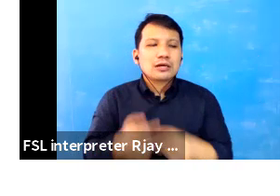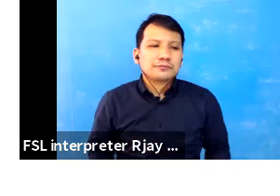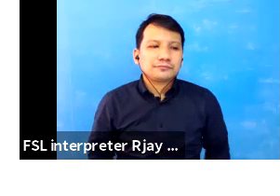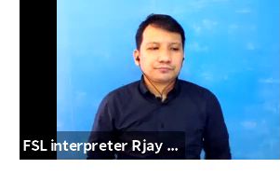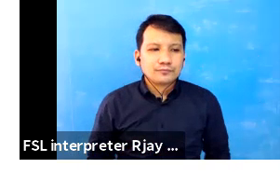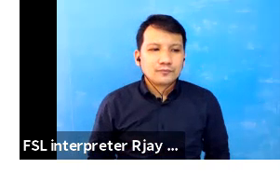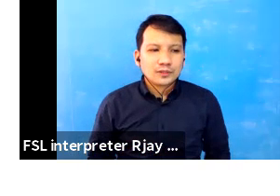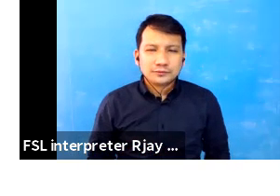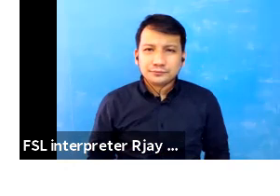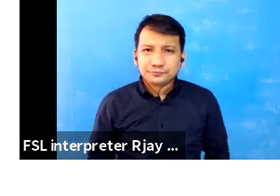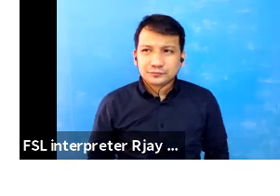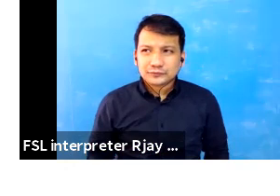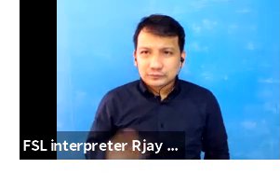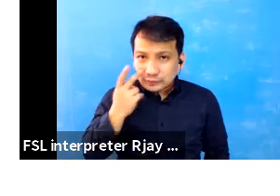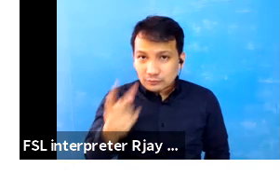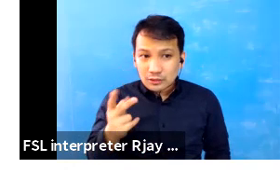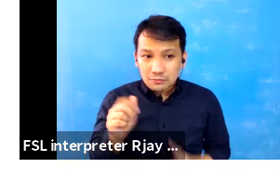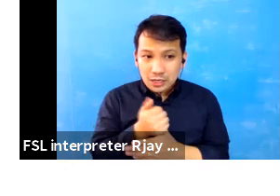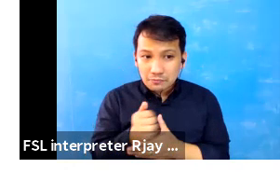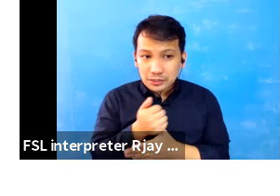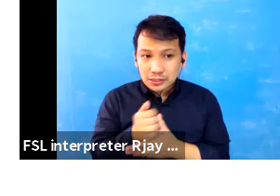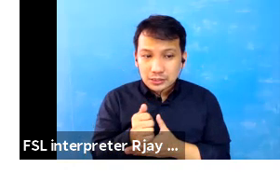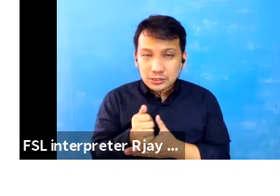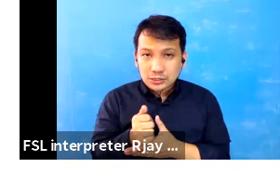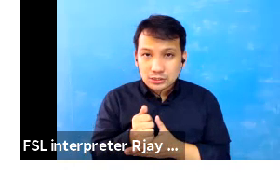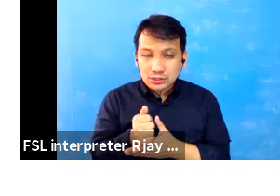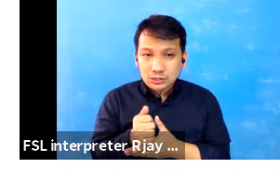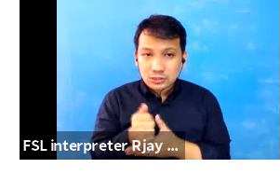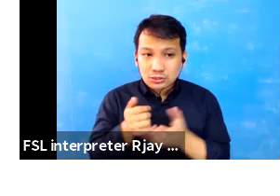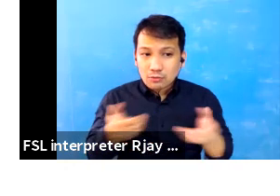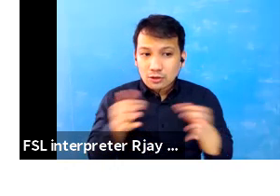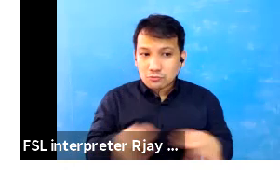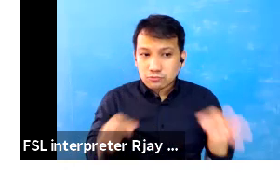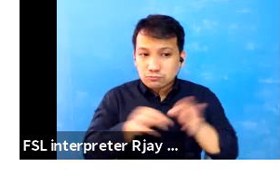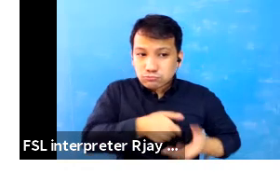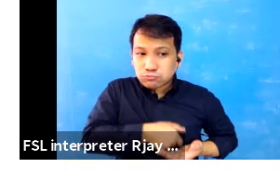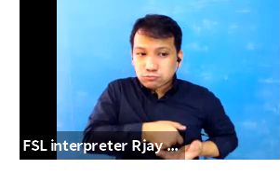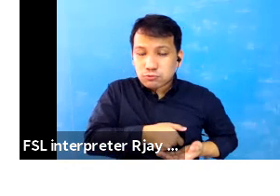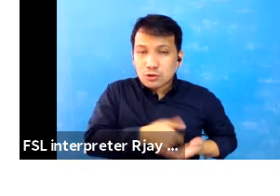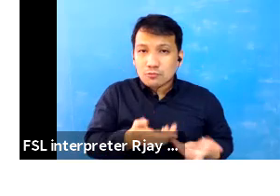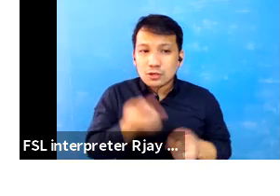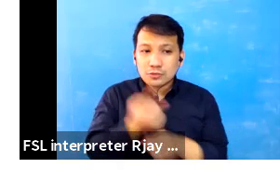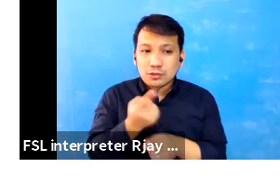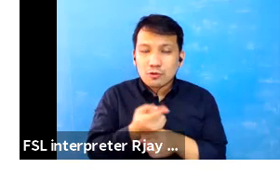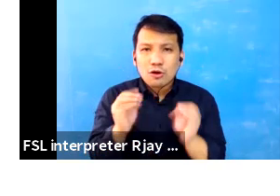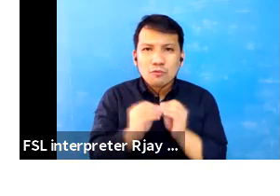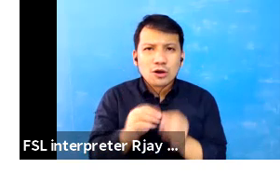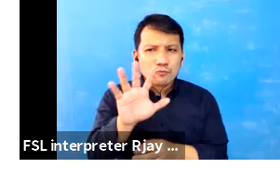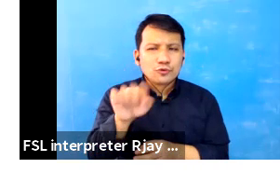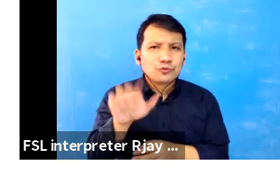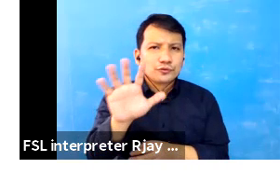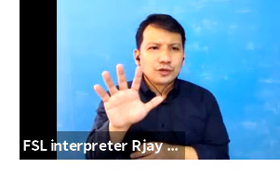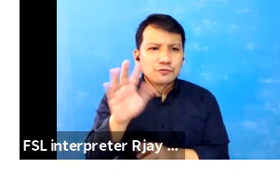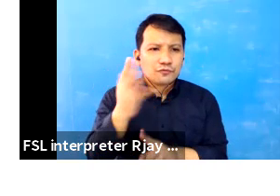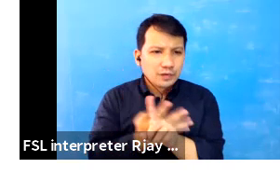we will look at the average period of exclusive breastfeeding, which is right now about 4.4